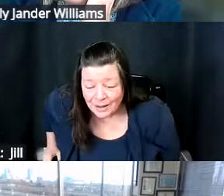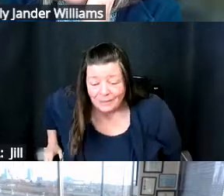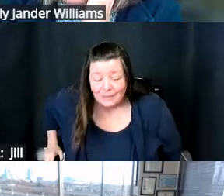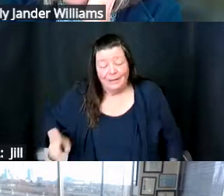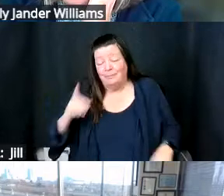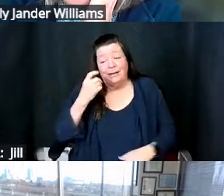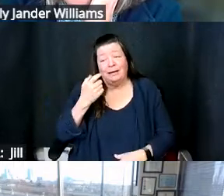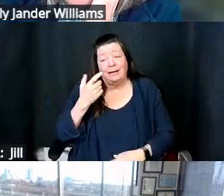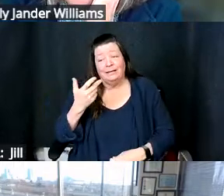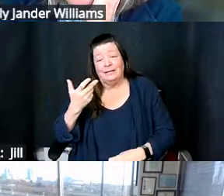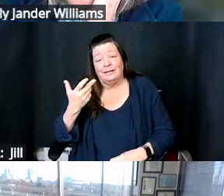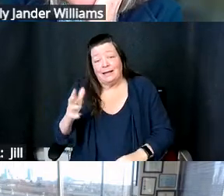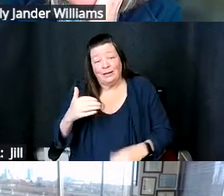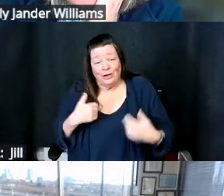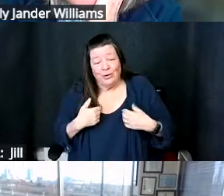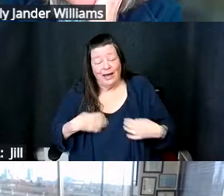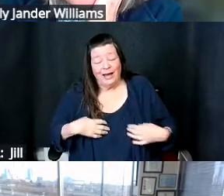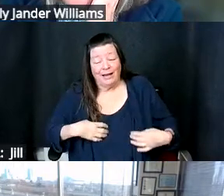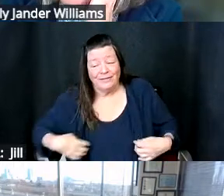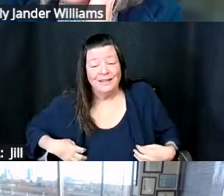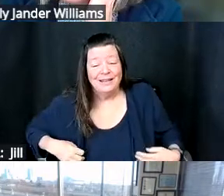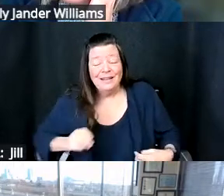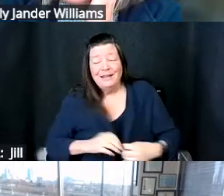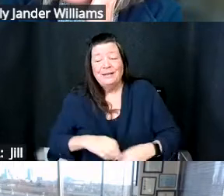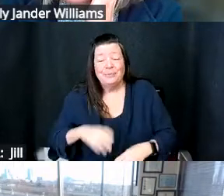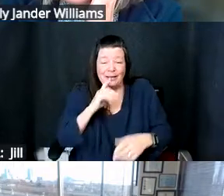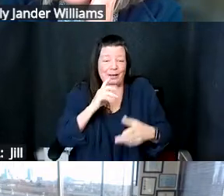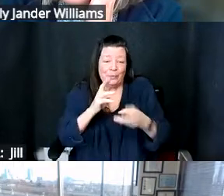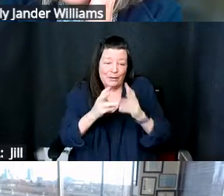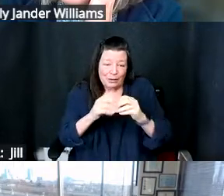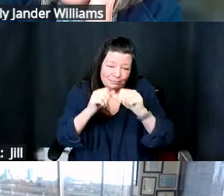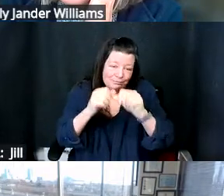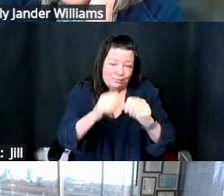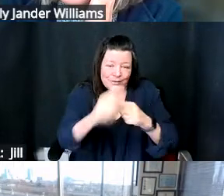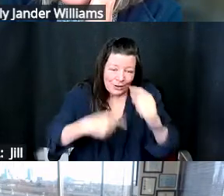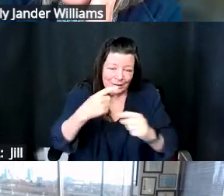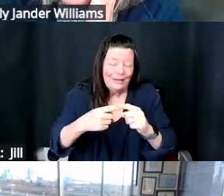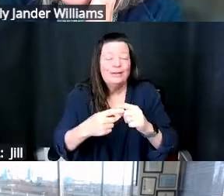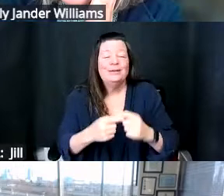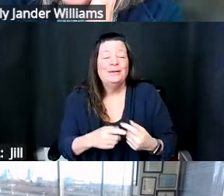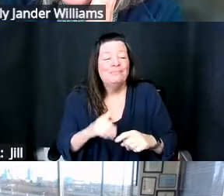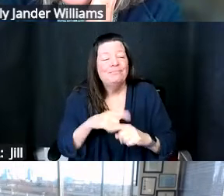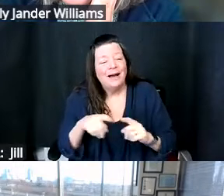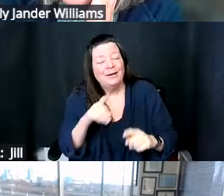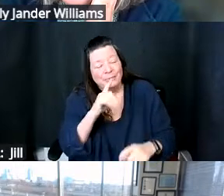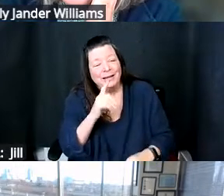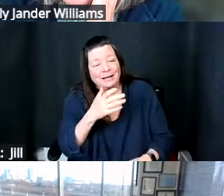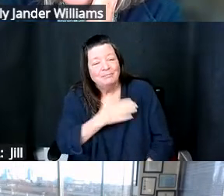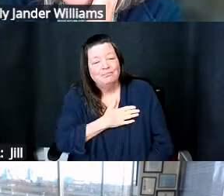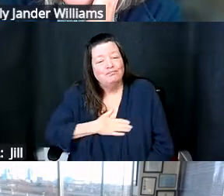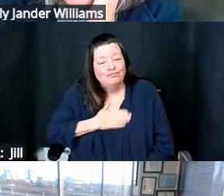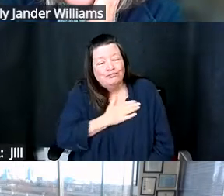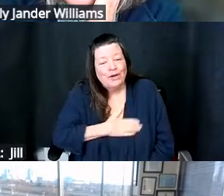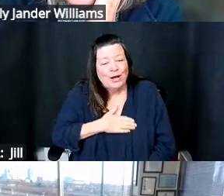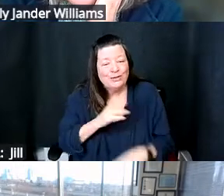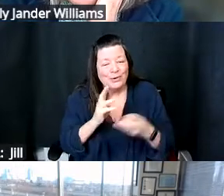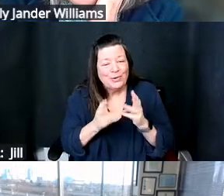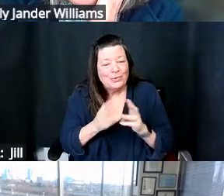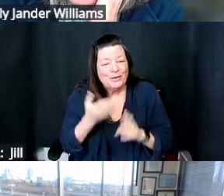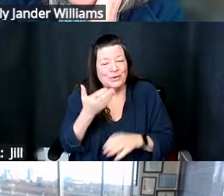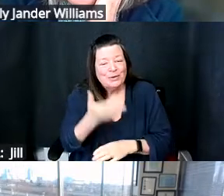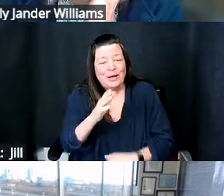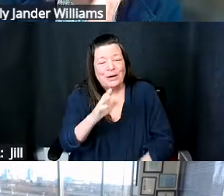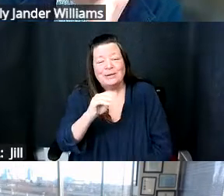you had. So you have to like winter, but they were, there's something about the winters there that I really still remember growing up